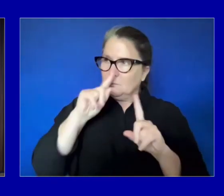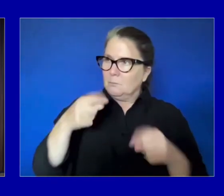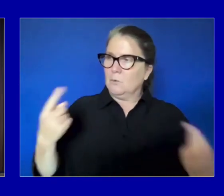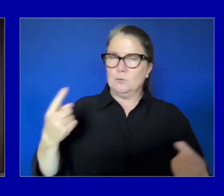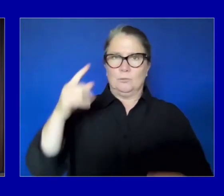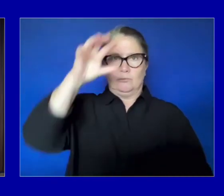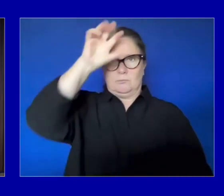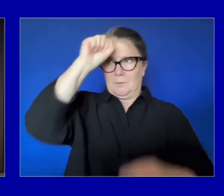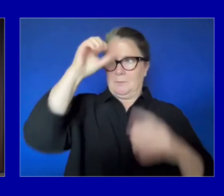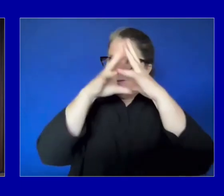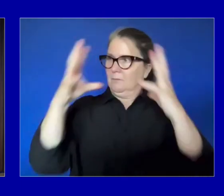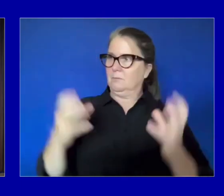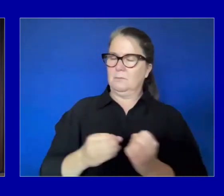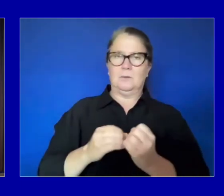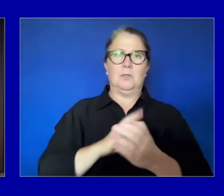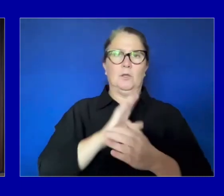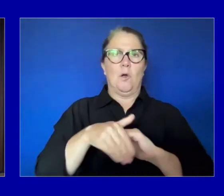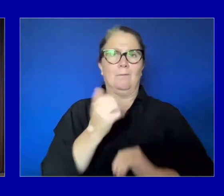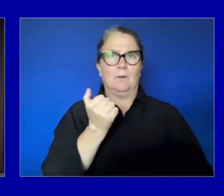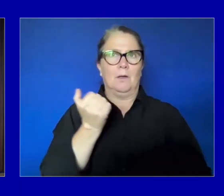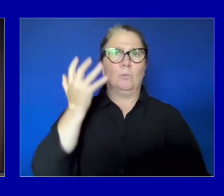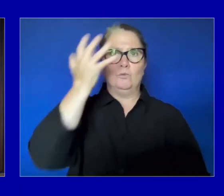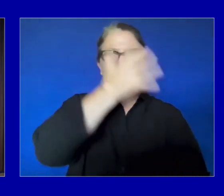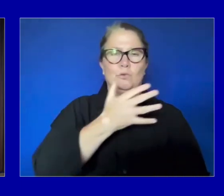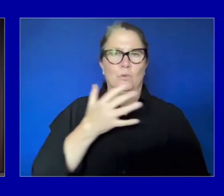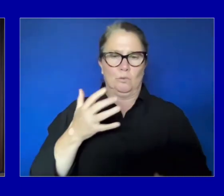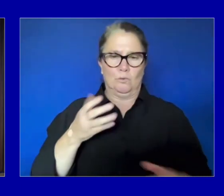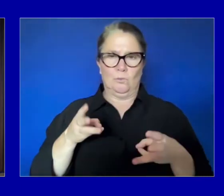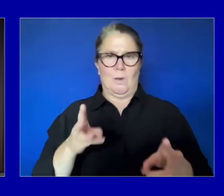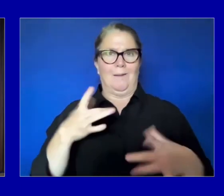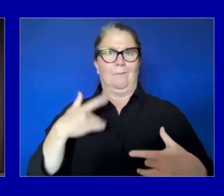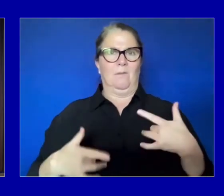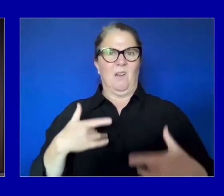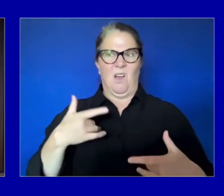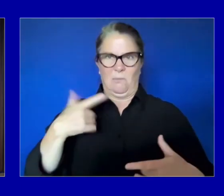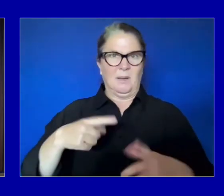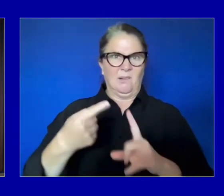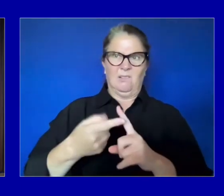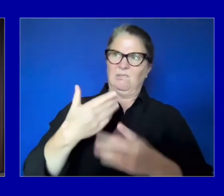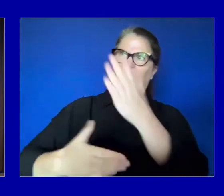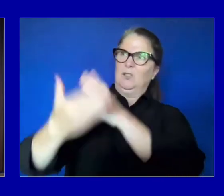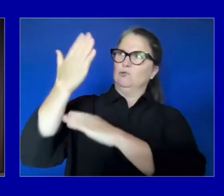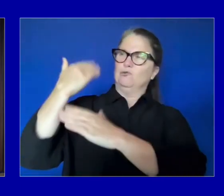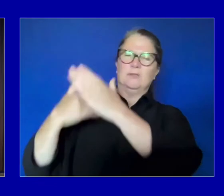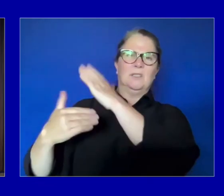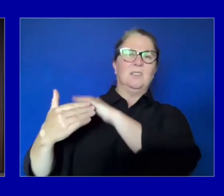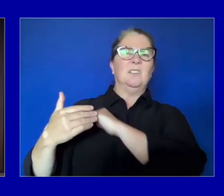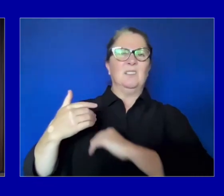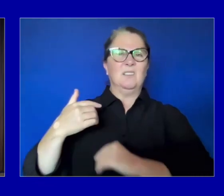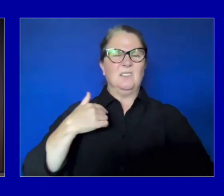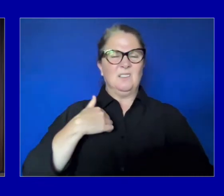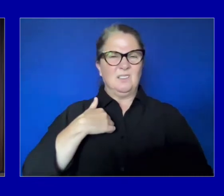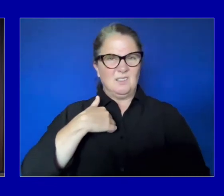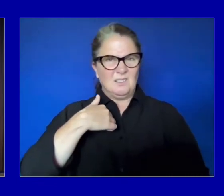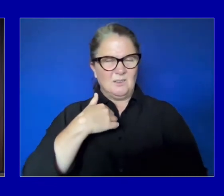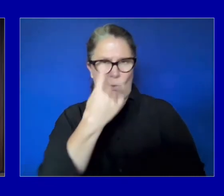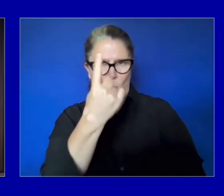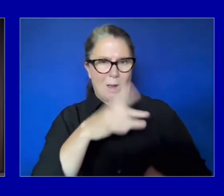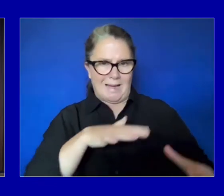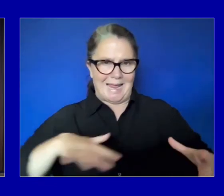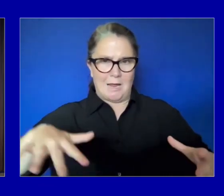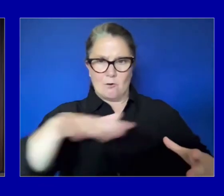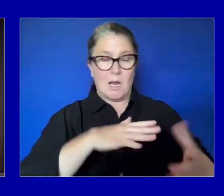we burnt a section last winter. We were a bit disappointed that it didn't go far enough and you should see